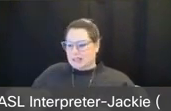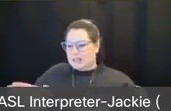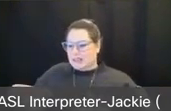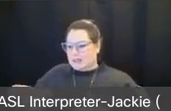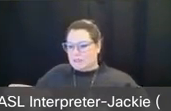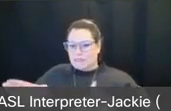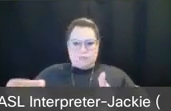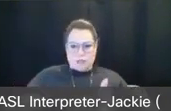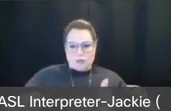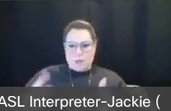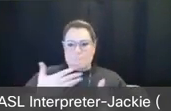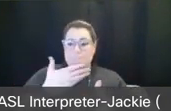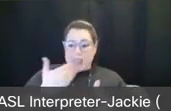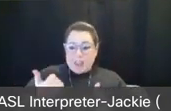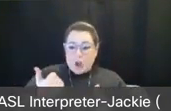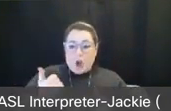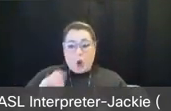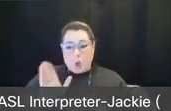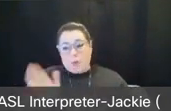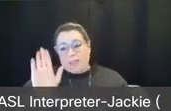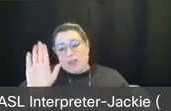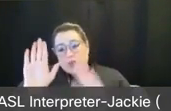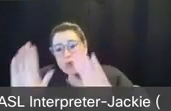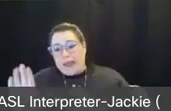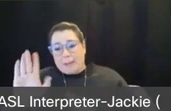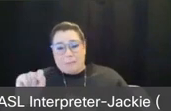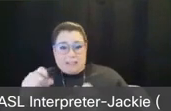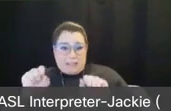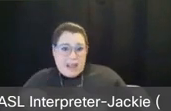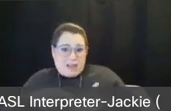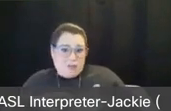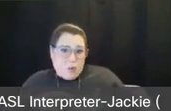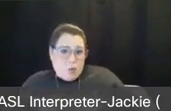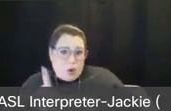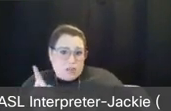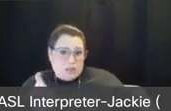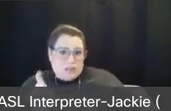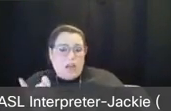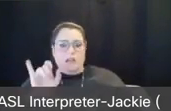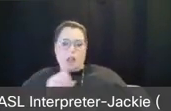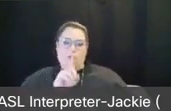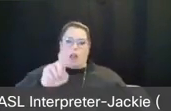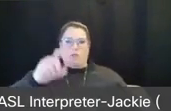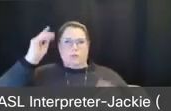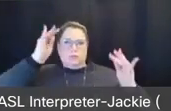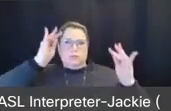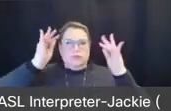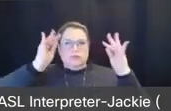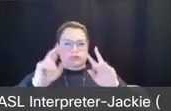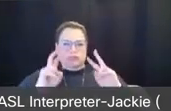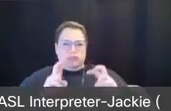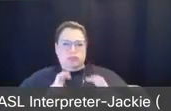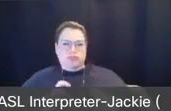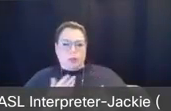wouldn't it be great if we could retile the shower? So think about your project. What is an absolute